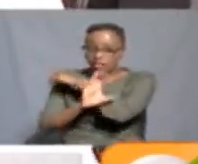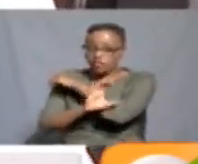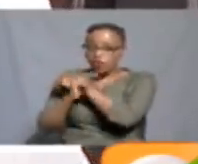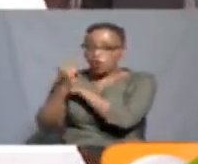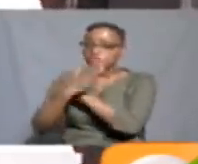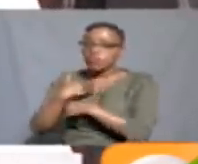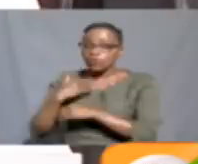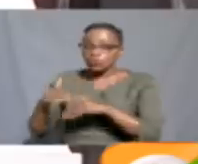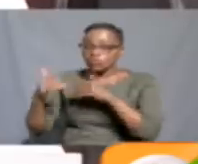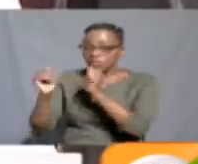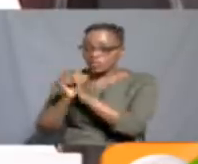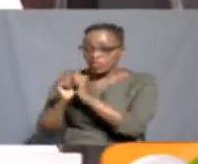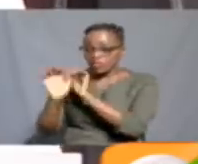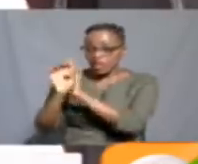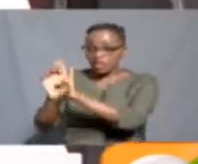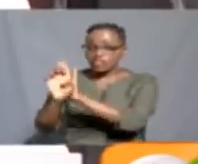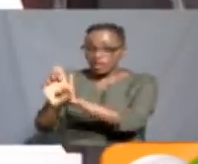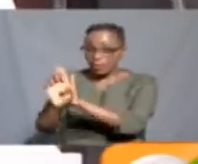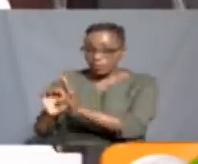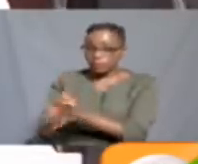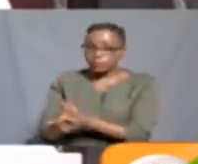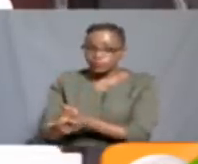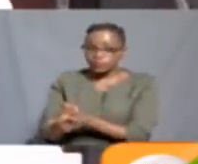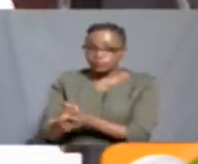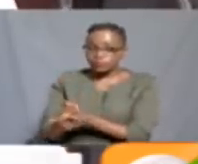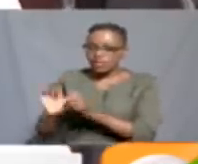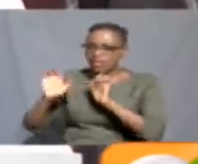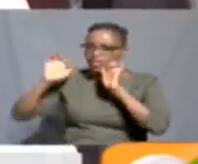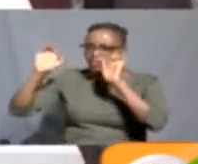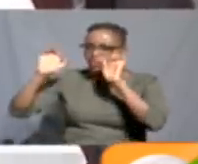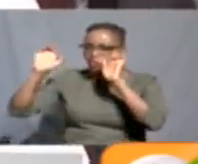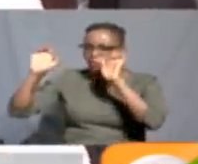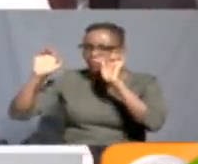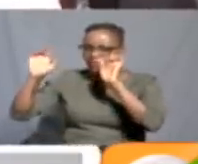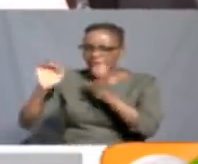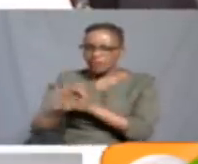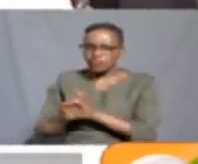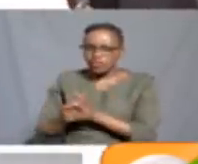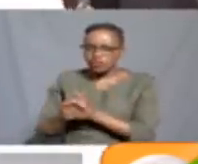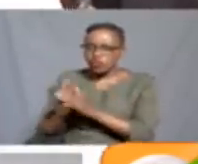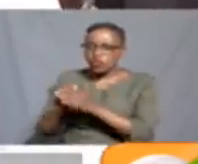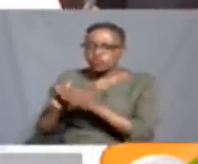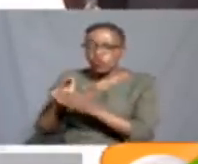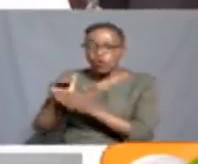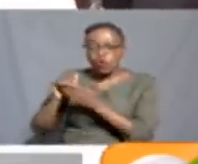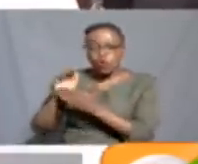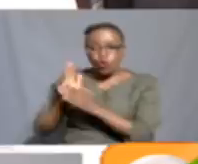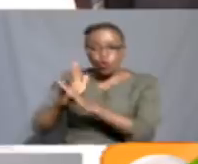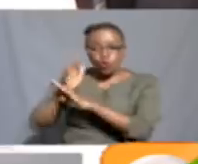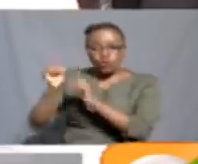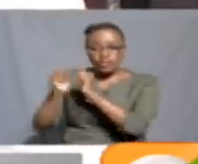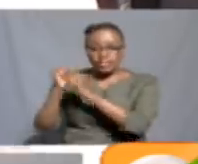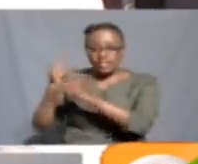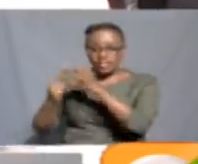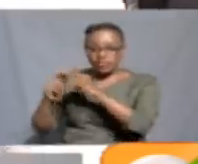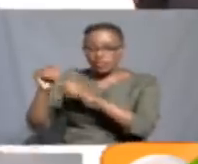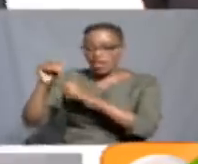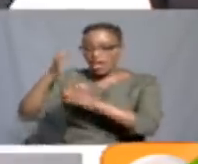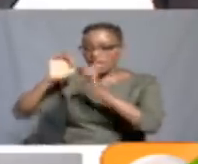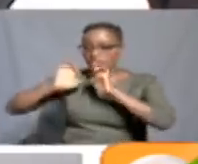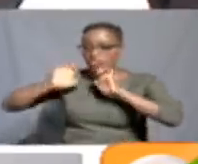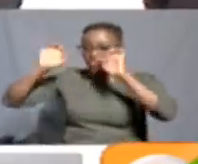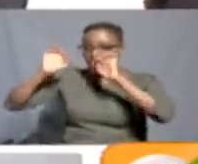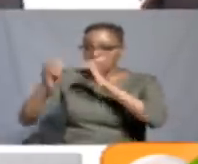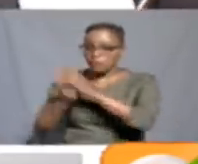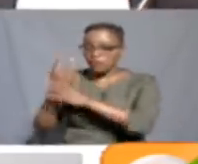just one tiny example, or a big example, Ethiopia. For more than a decade, Ethiopia's economy was growing